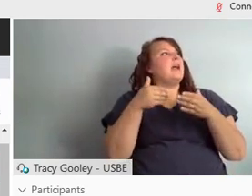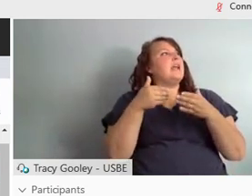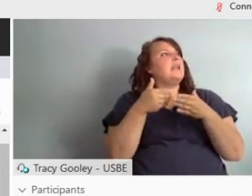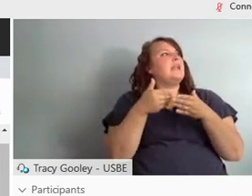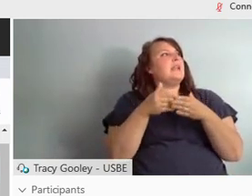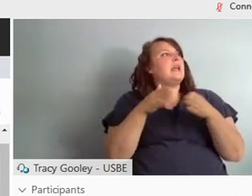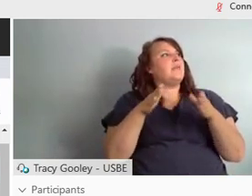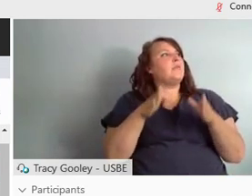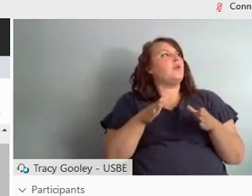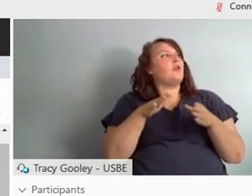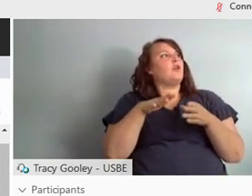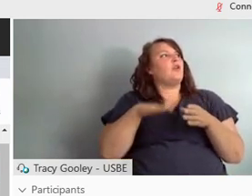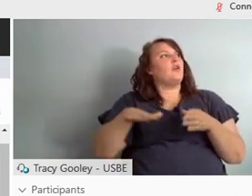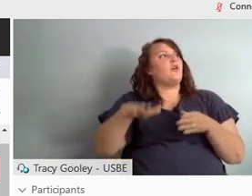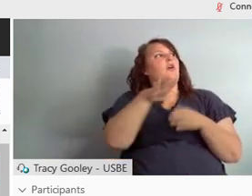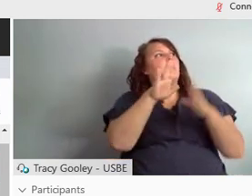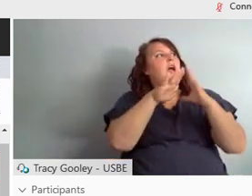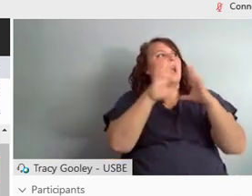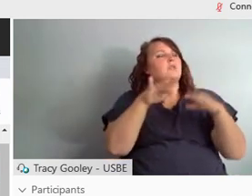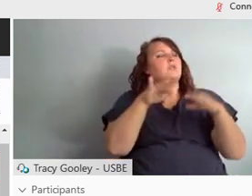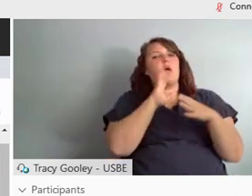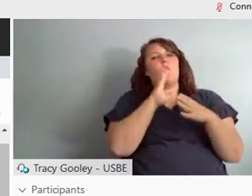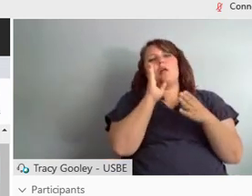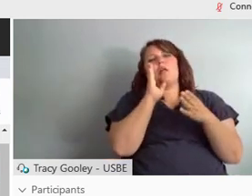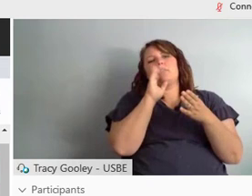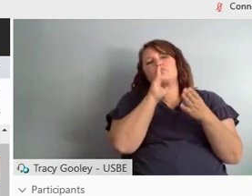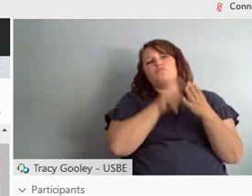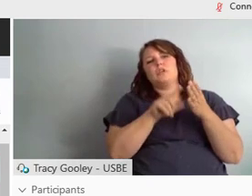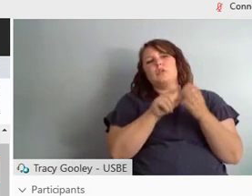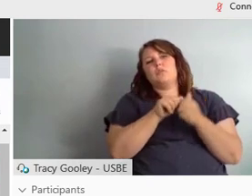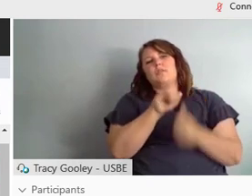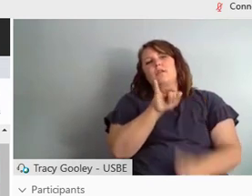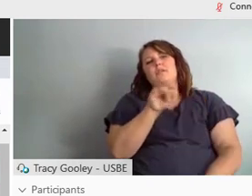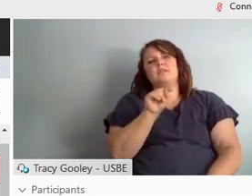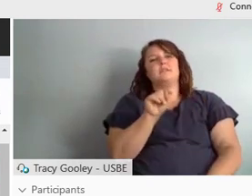house. I'll verify with IT, and then